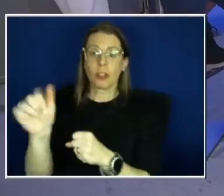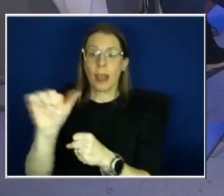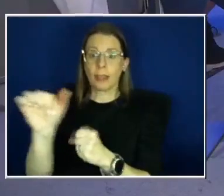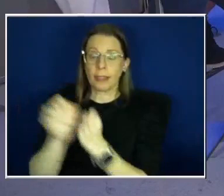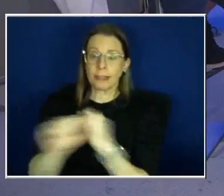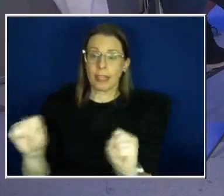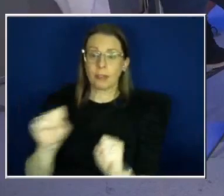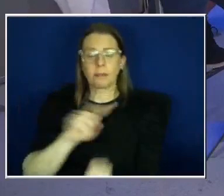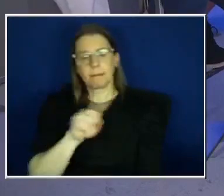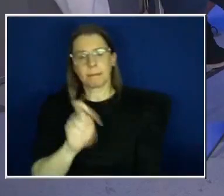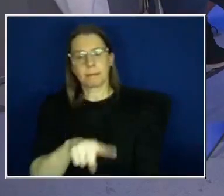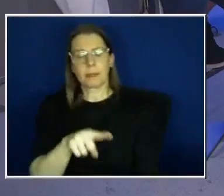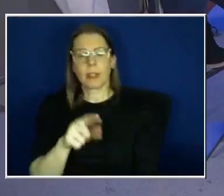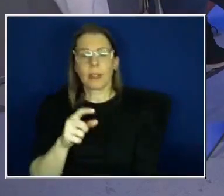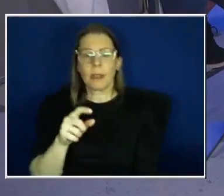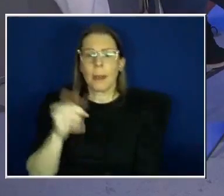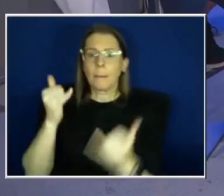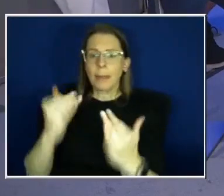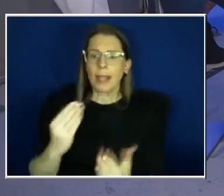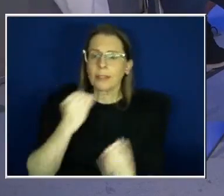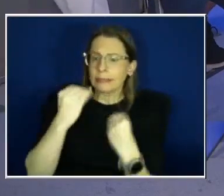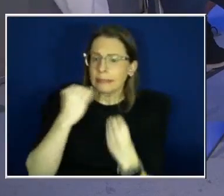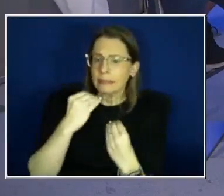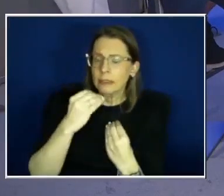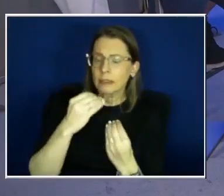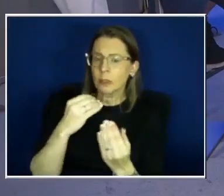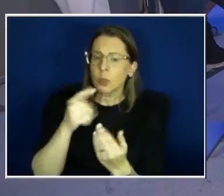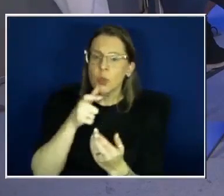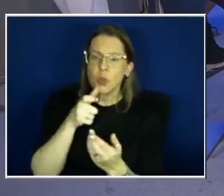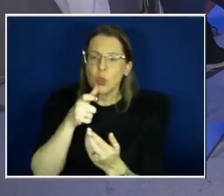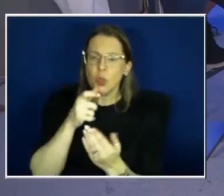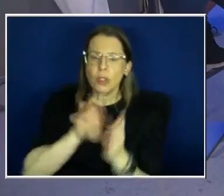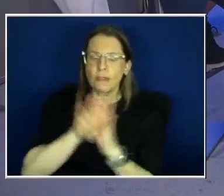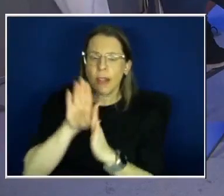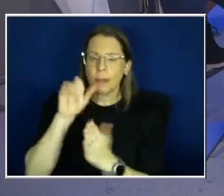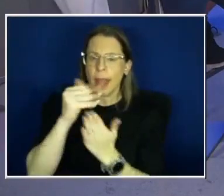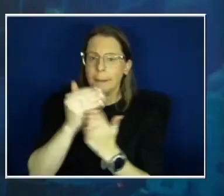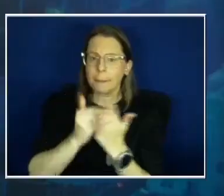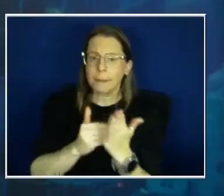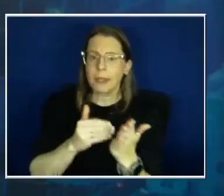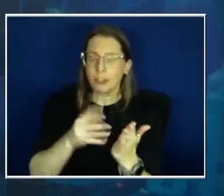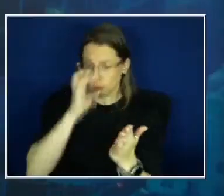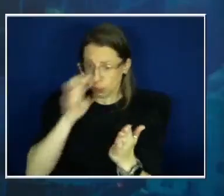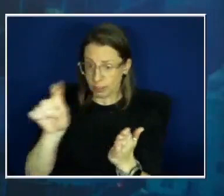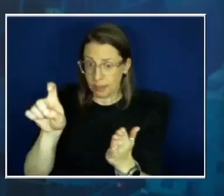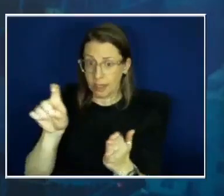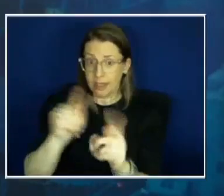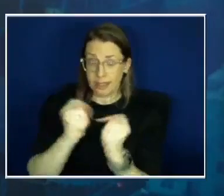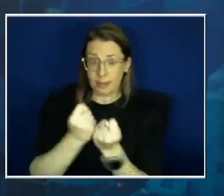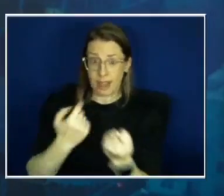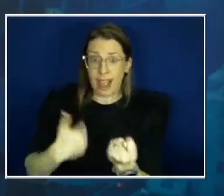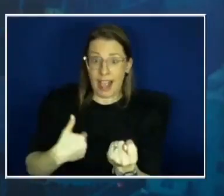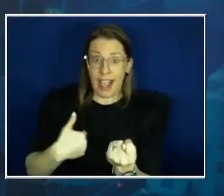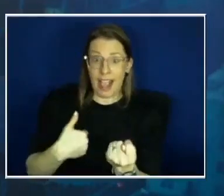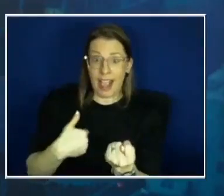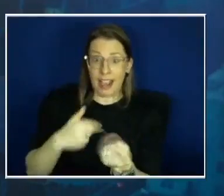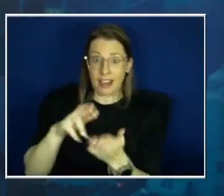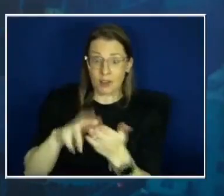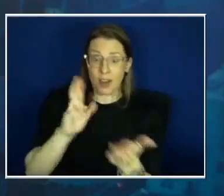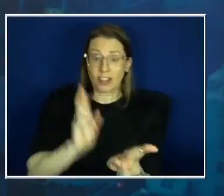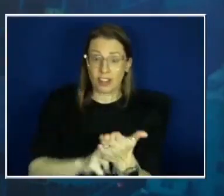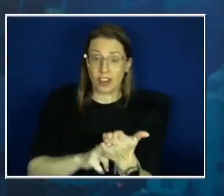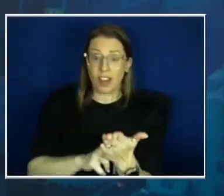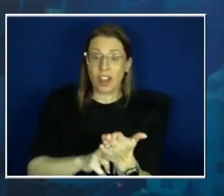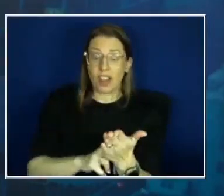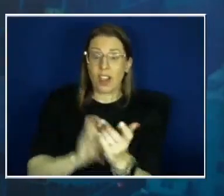players' diets. Who makes that diet plan and how strict are they? Yeah, so the team actually has a registered sports dietitian, Stephanie, and